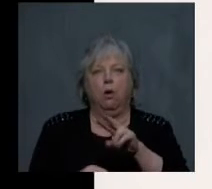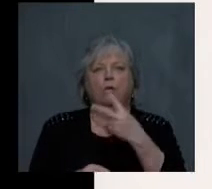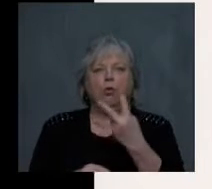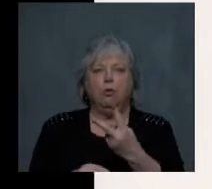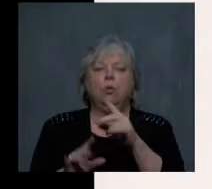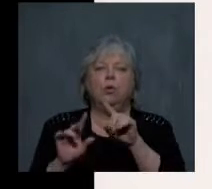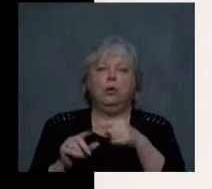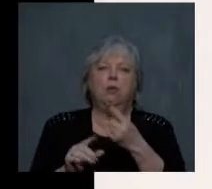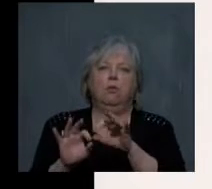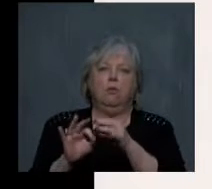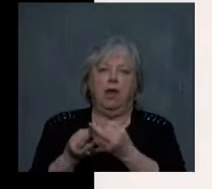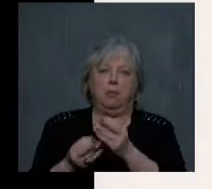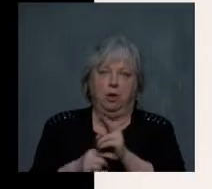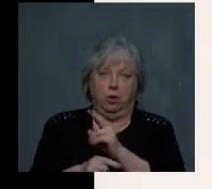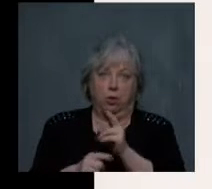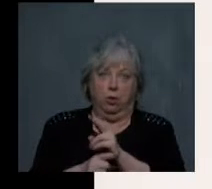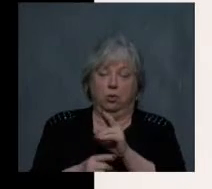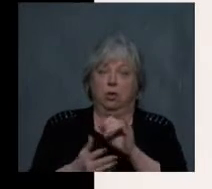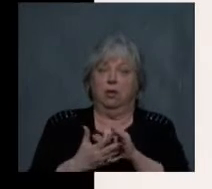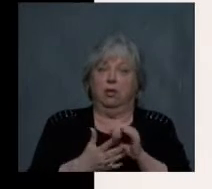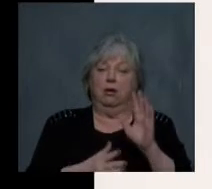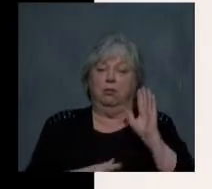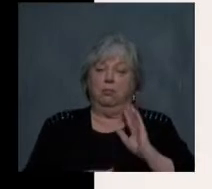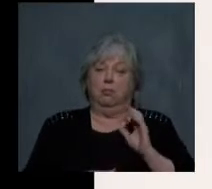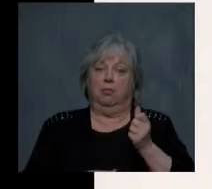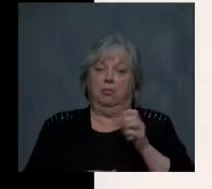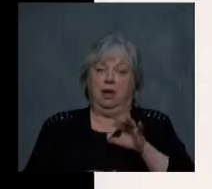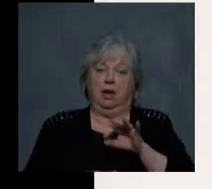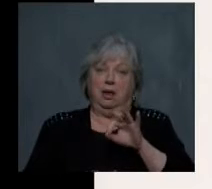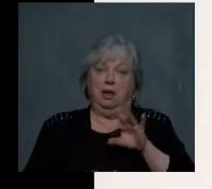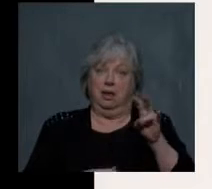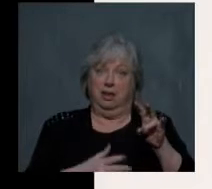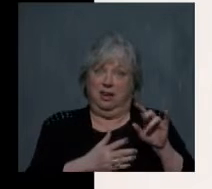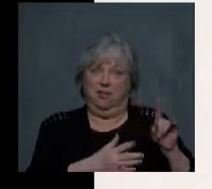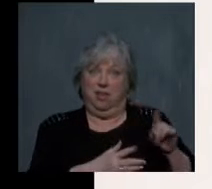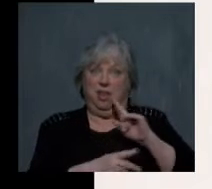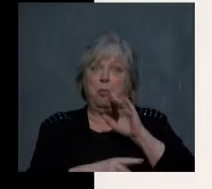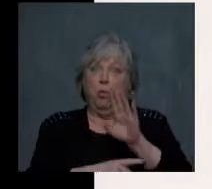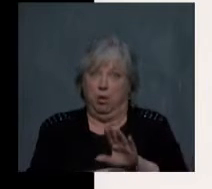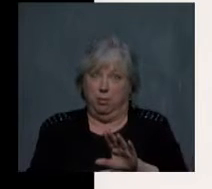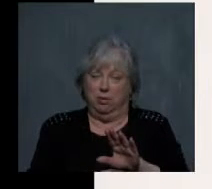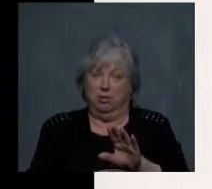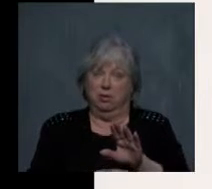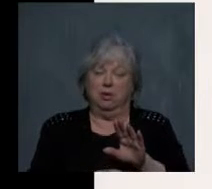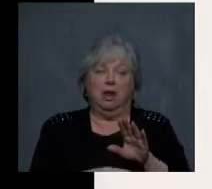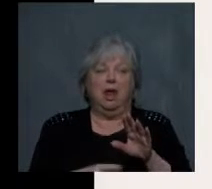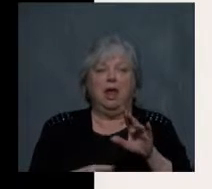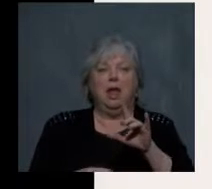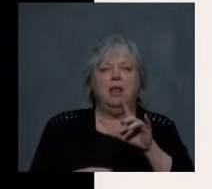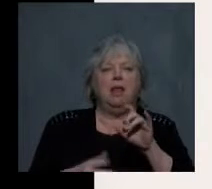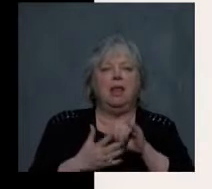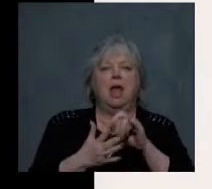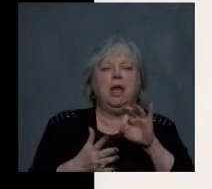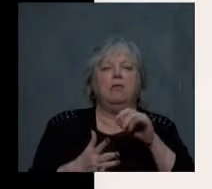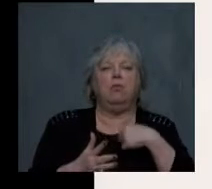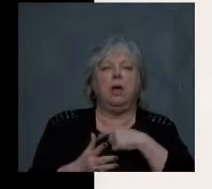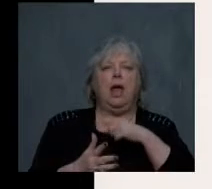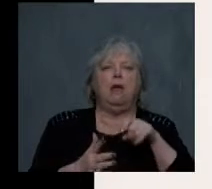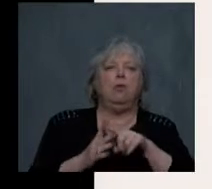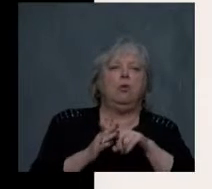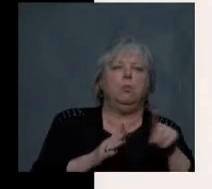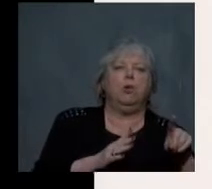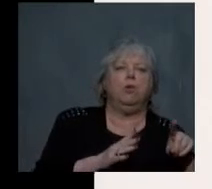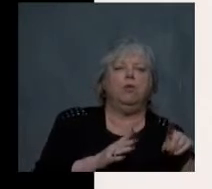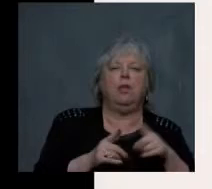use. That was the promise made in 1997. That if we have to go somewhere, it'll go